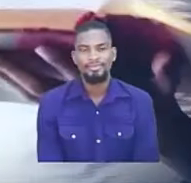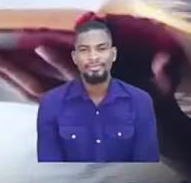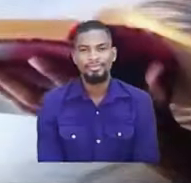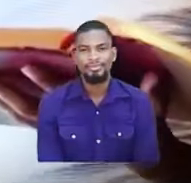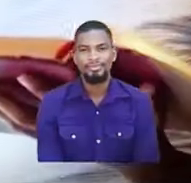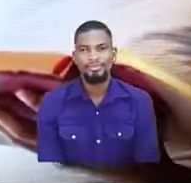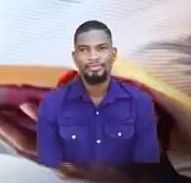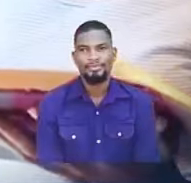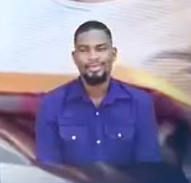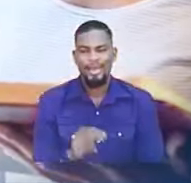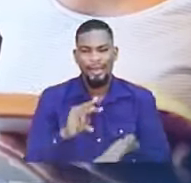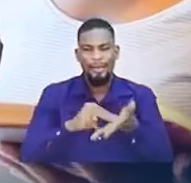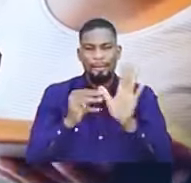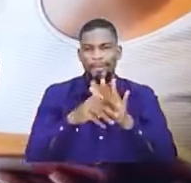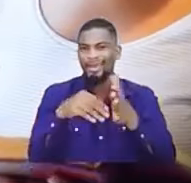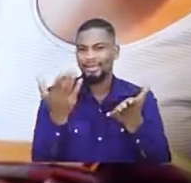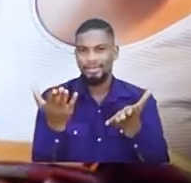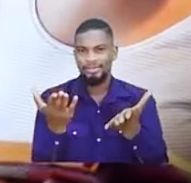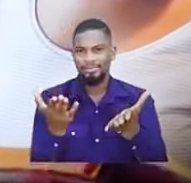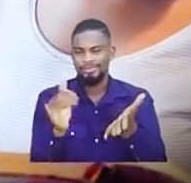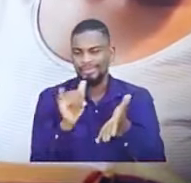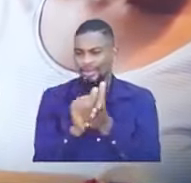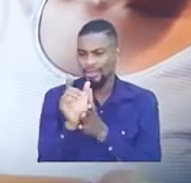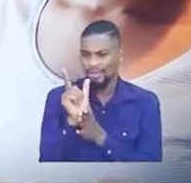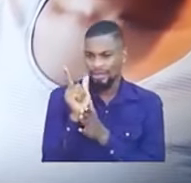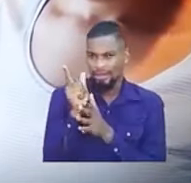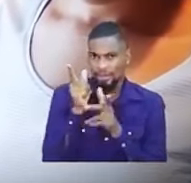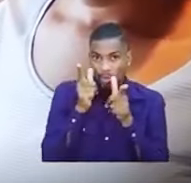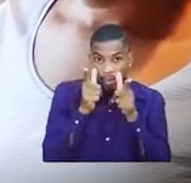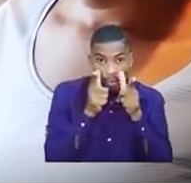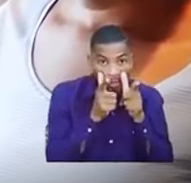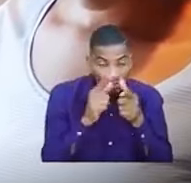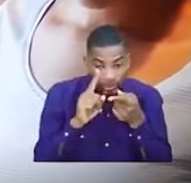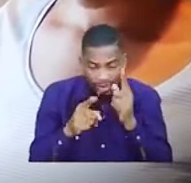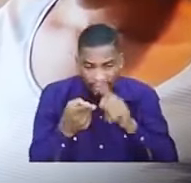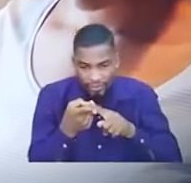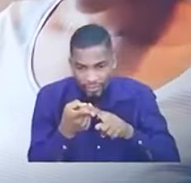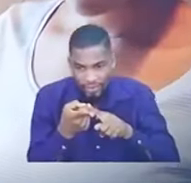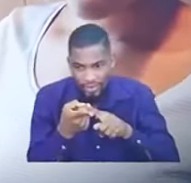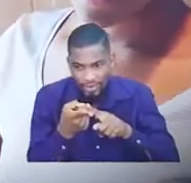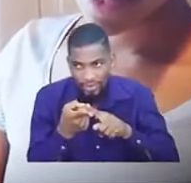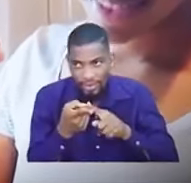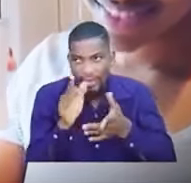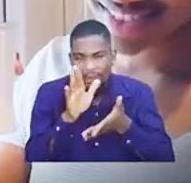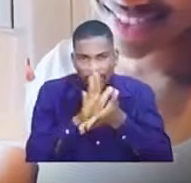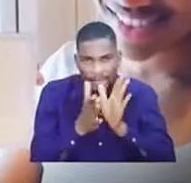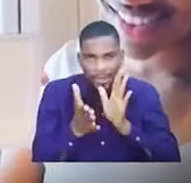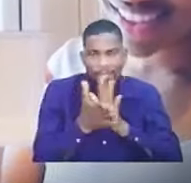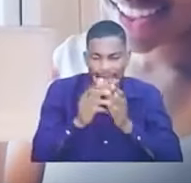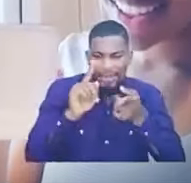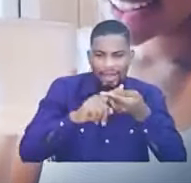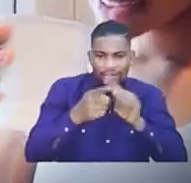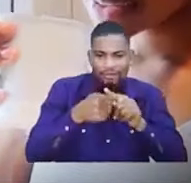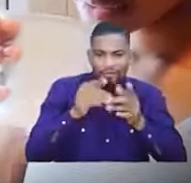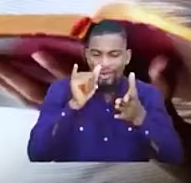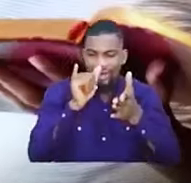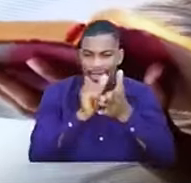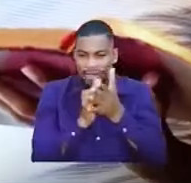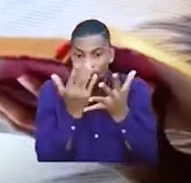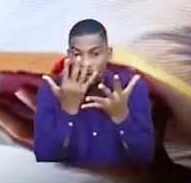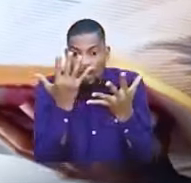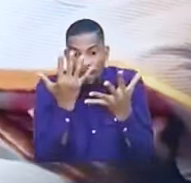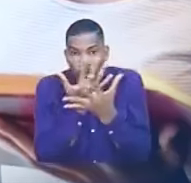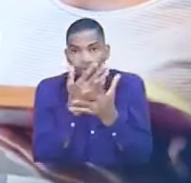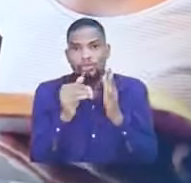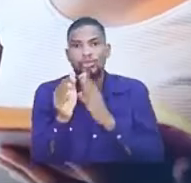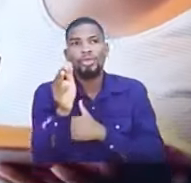So, when you are looking for a friend, be a friend to all who fear the Lord.